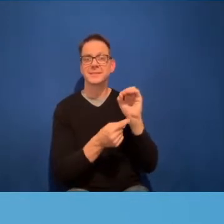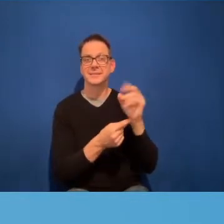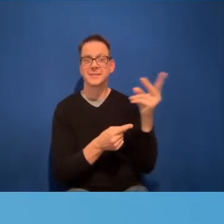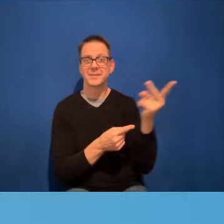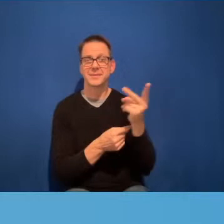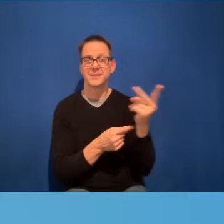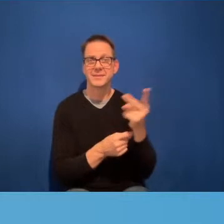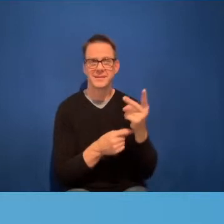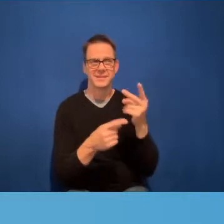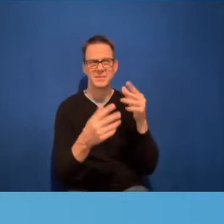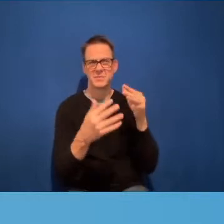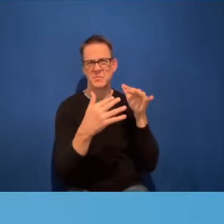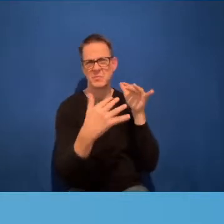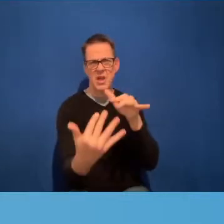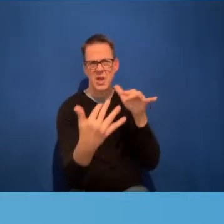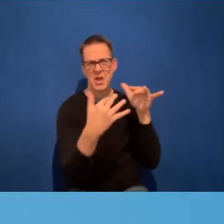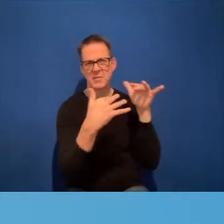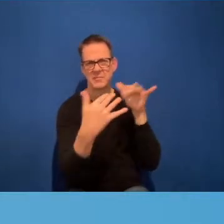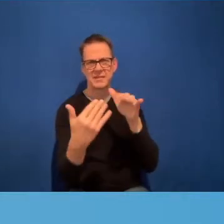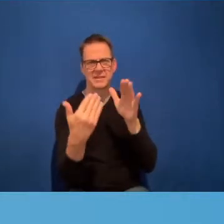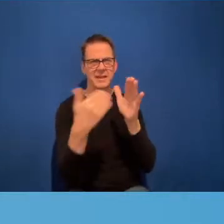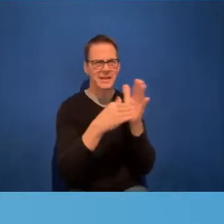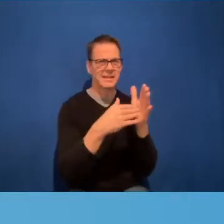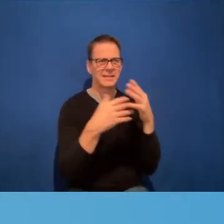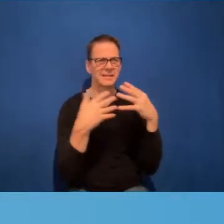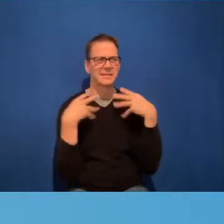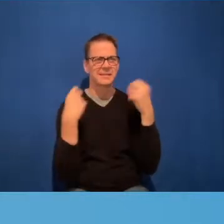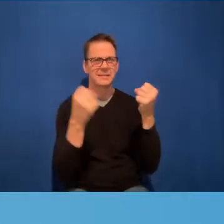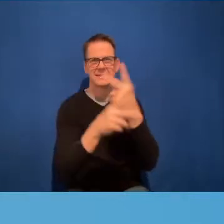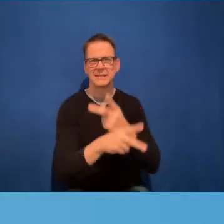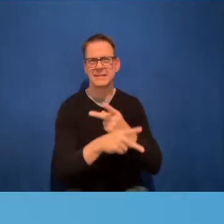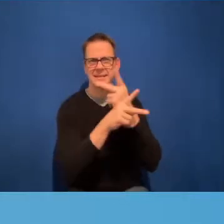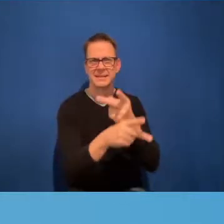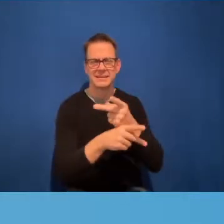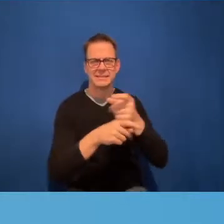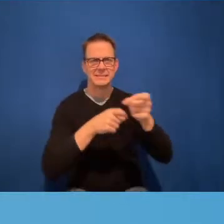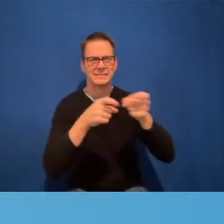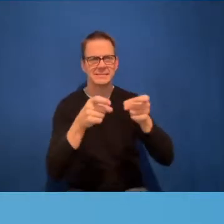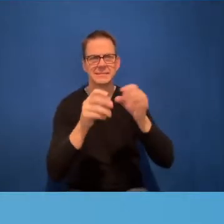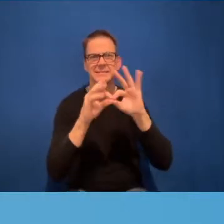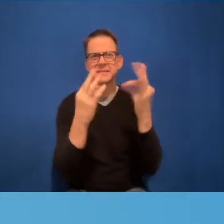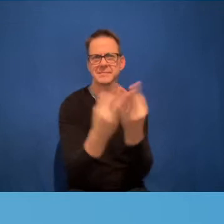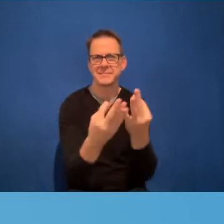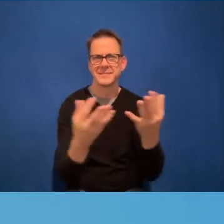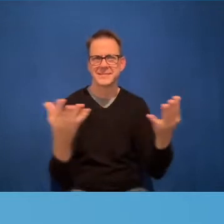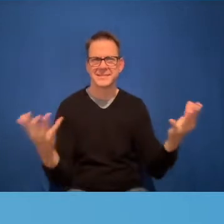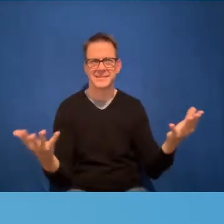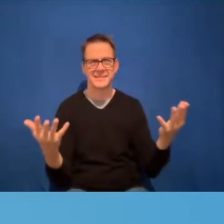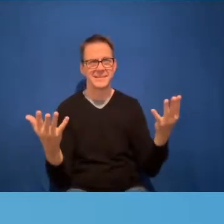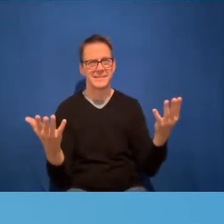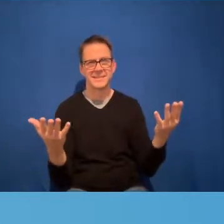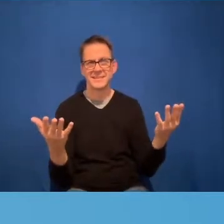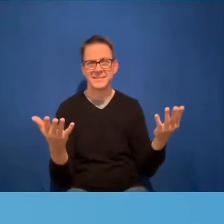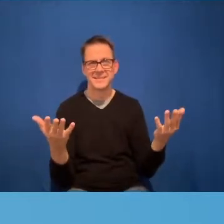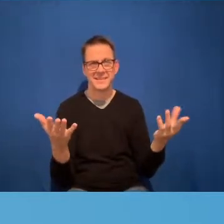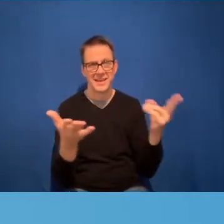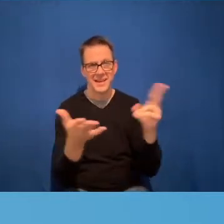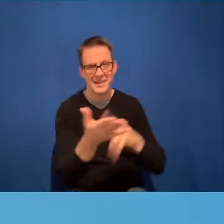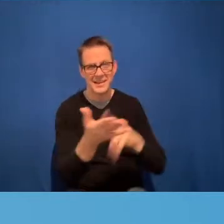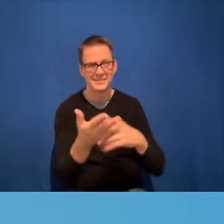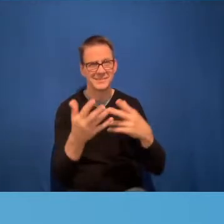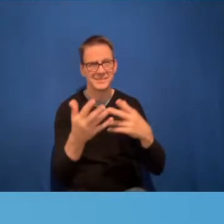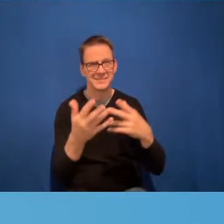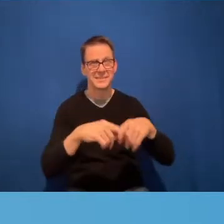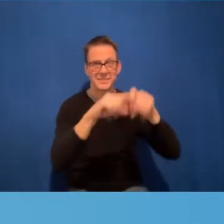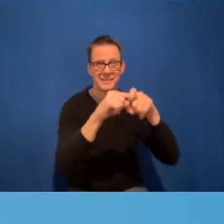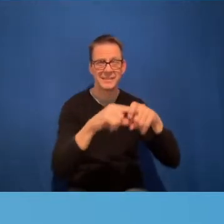public healthcare and in particular family physicians. The contract was ripped apart, the billing was completely changed. So